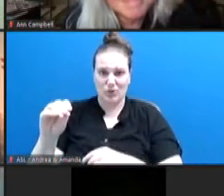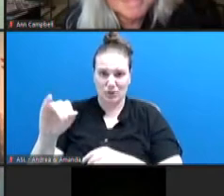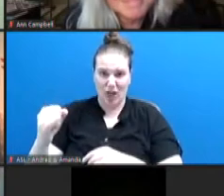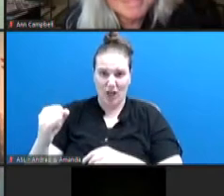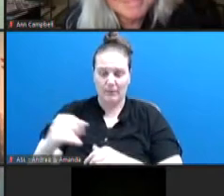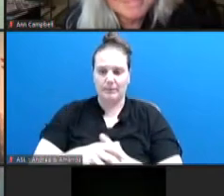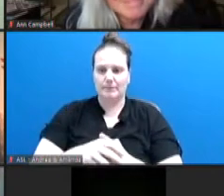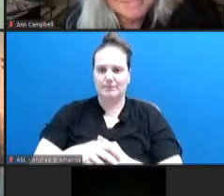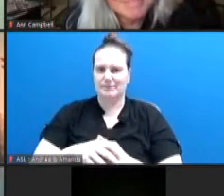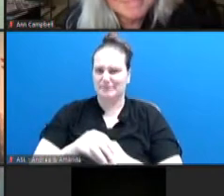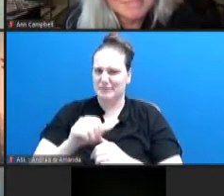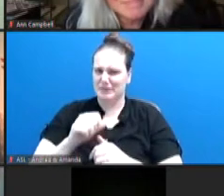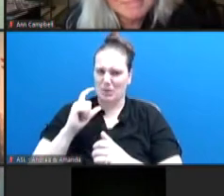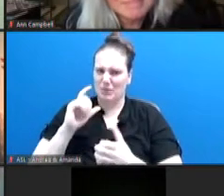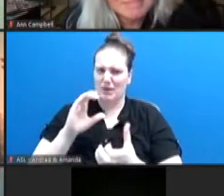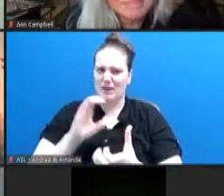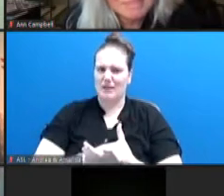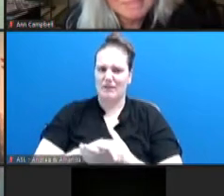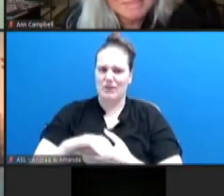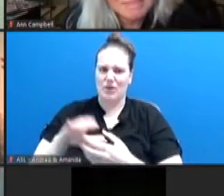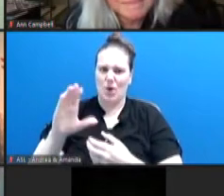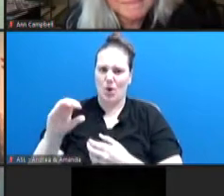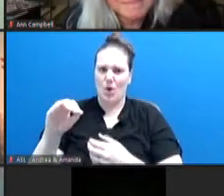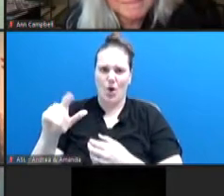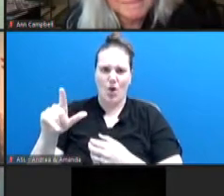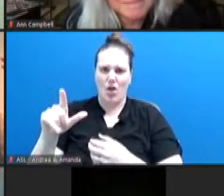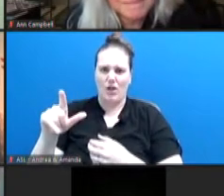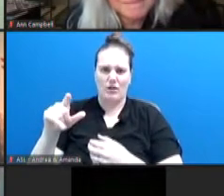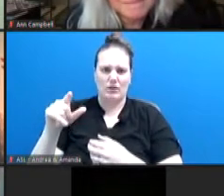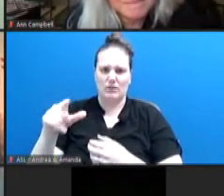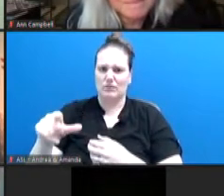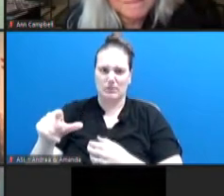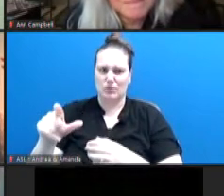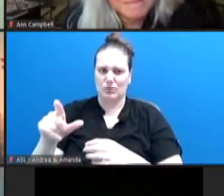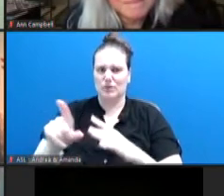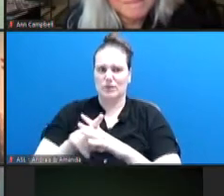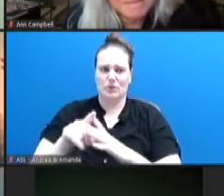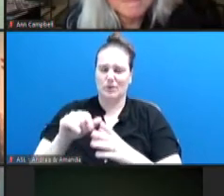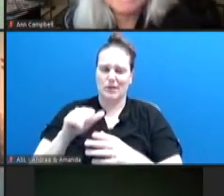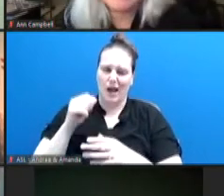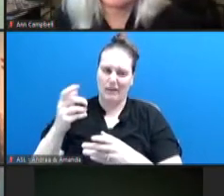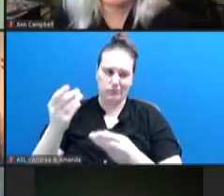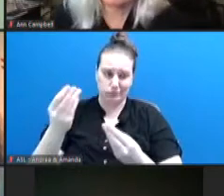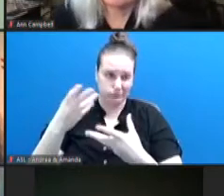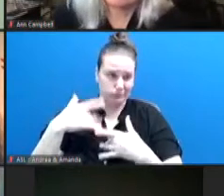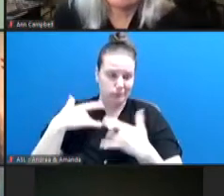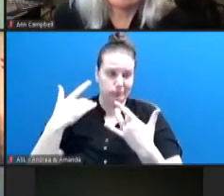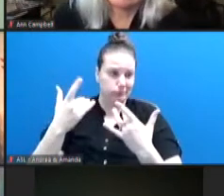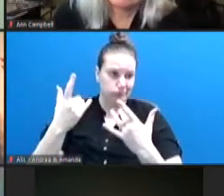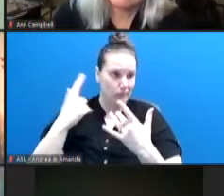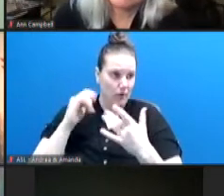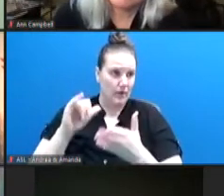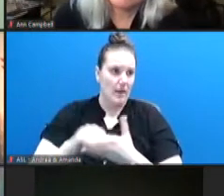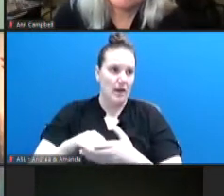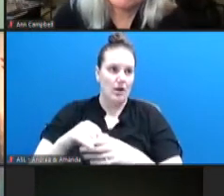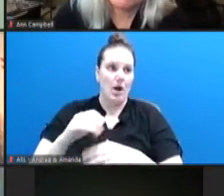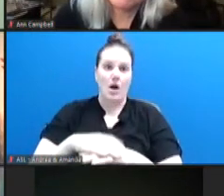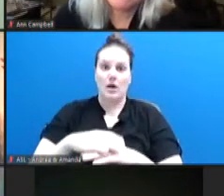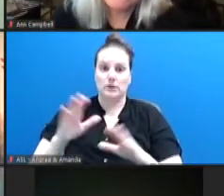believe Coco was present at the meeting, so we did not get an update on the subcommittee on the body worn camera community forum that was held on